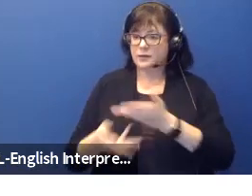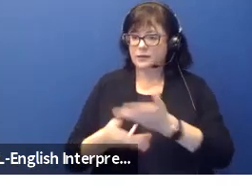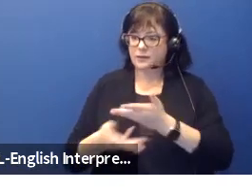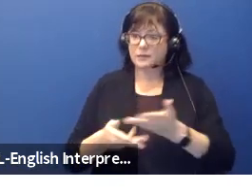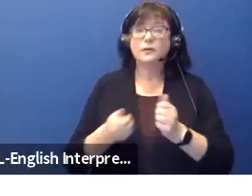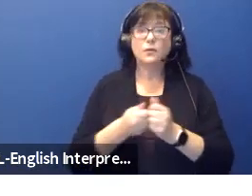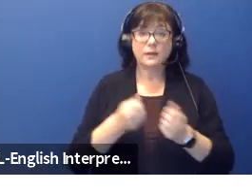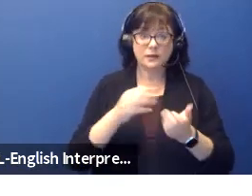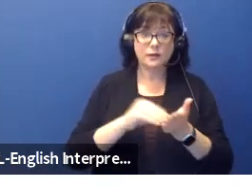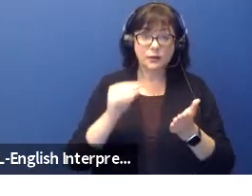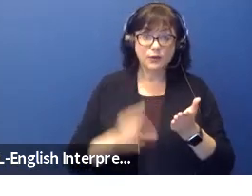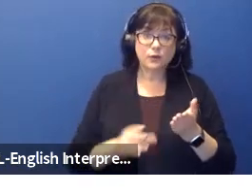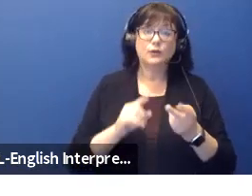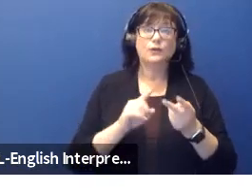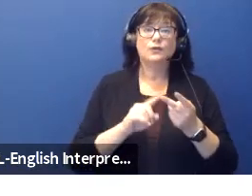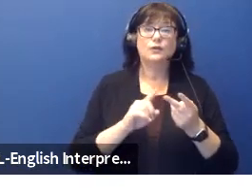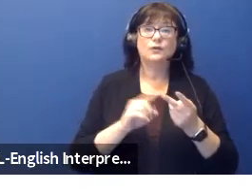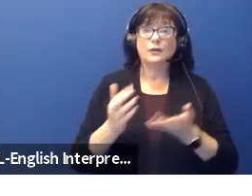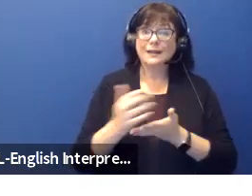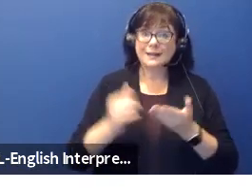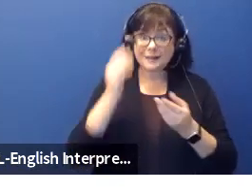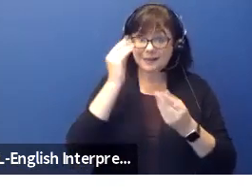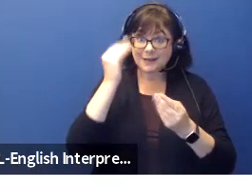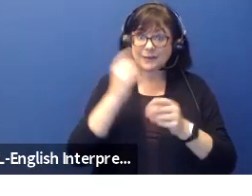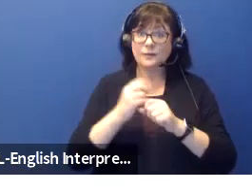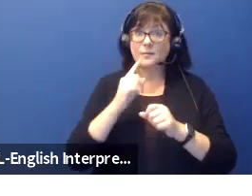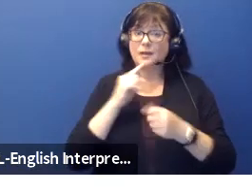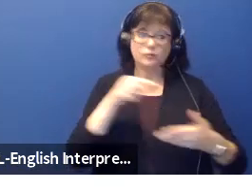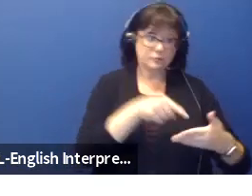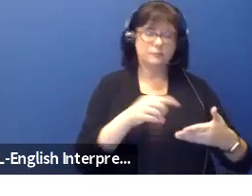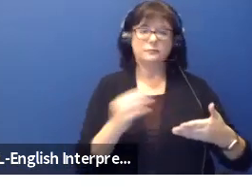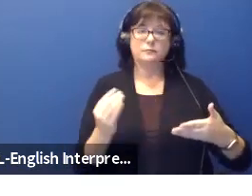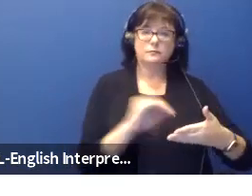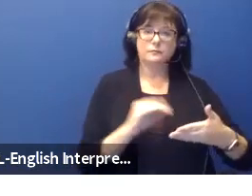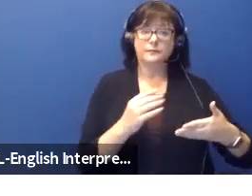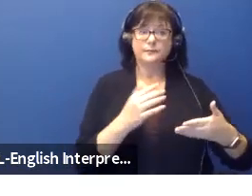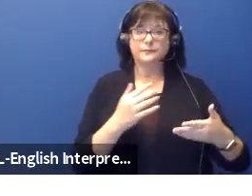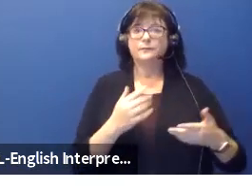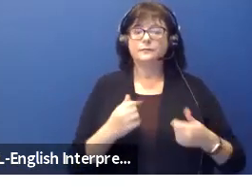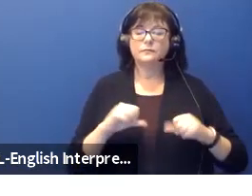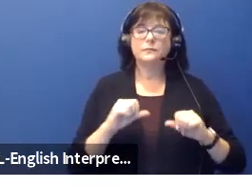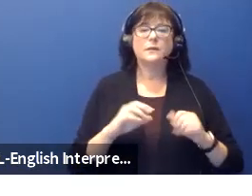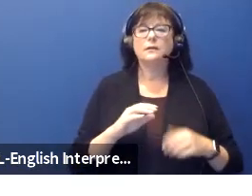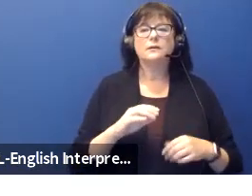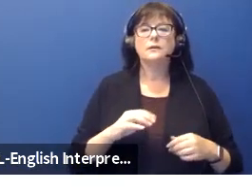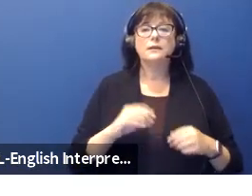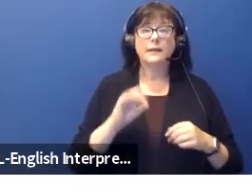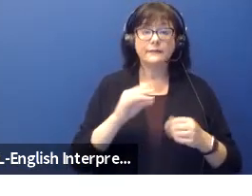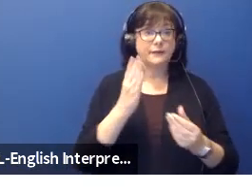collection, and aware basically that it's never too late to collect more suitability indicators as long as the file is still